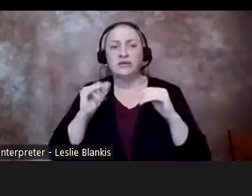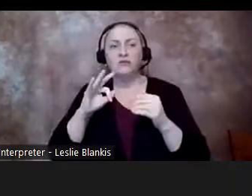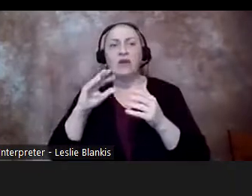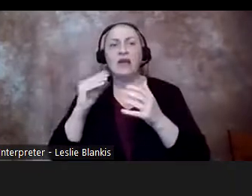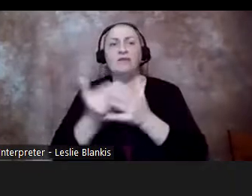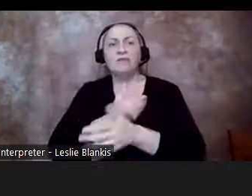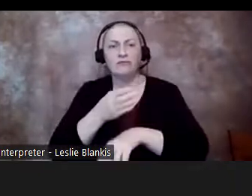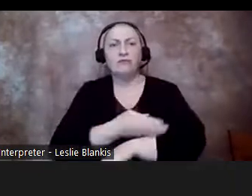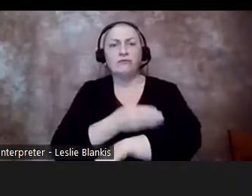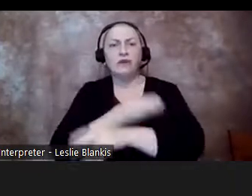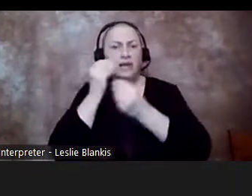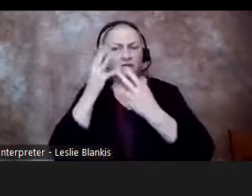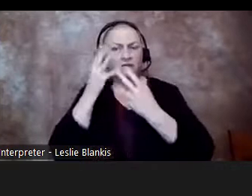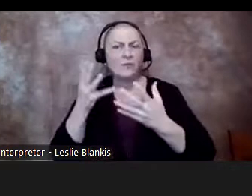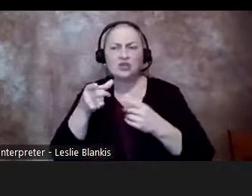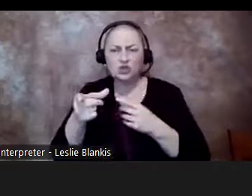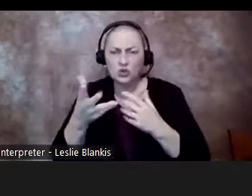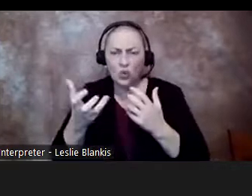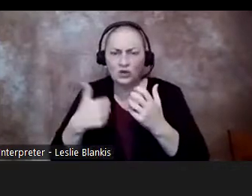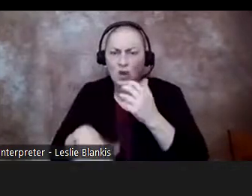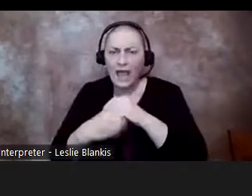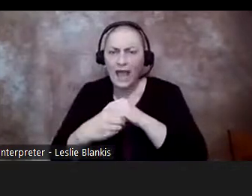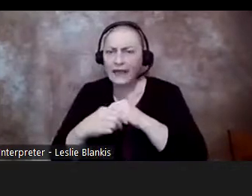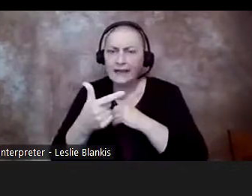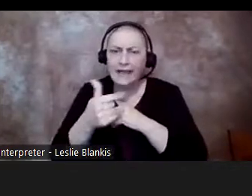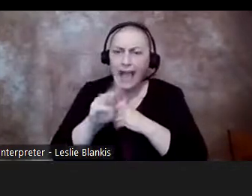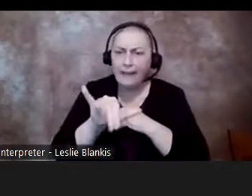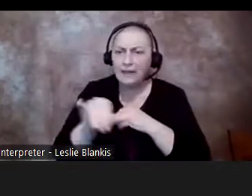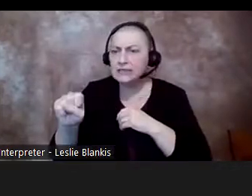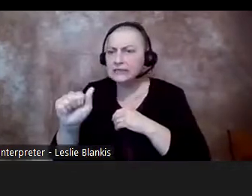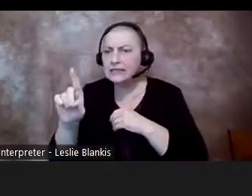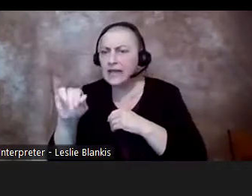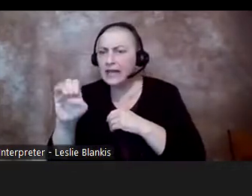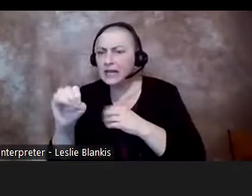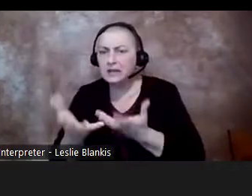Is there anything you, Gabby or Sadie, would add?